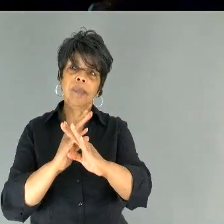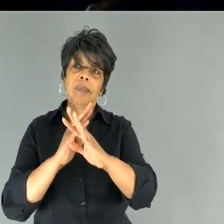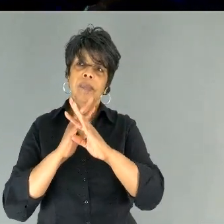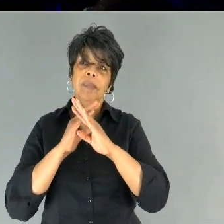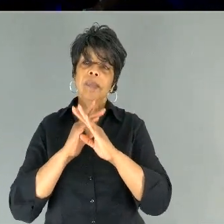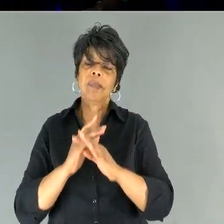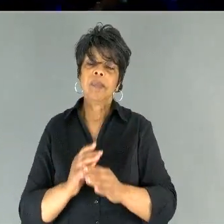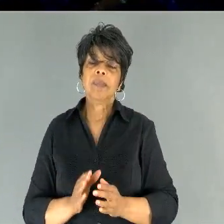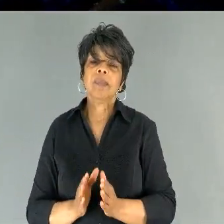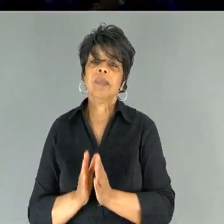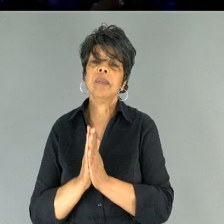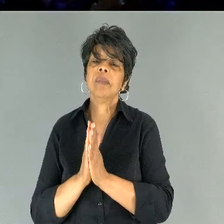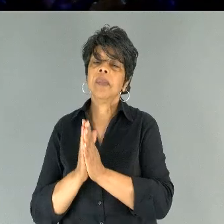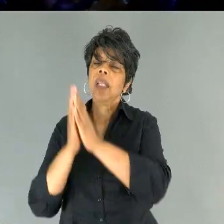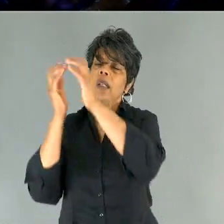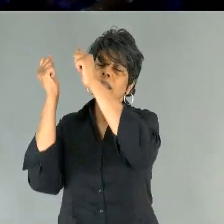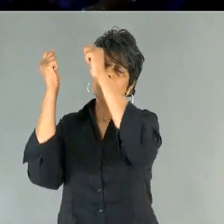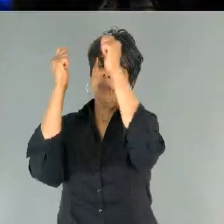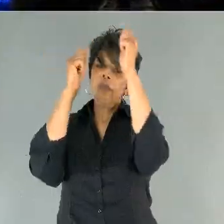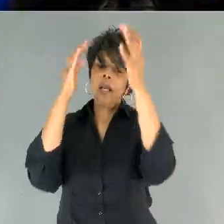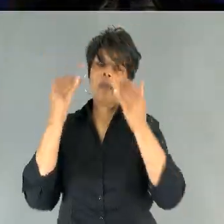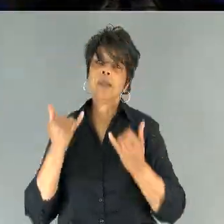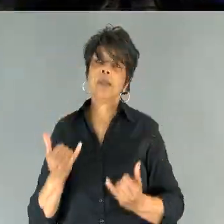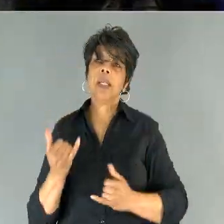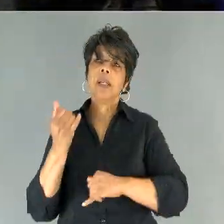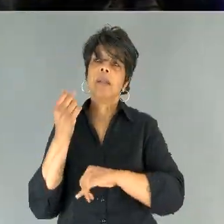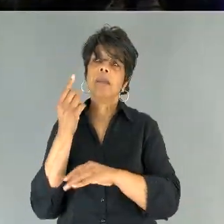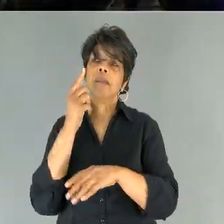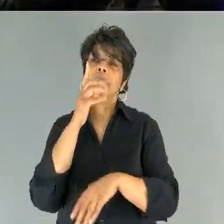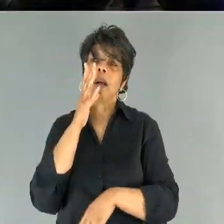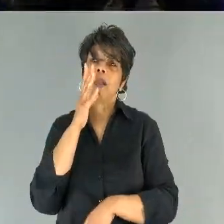And Father, on this Mother's Day